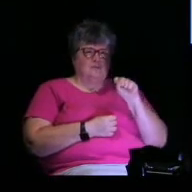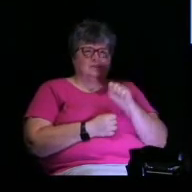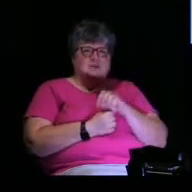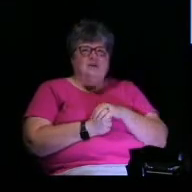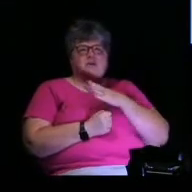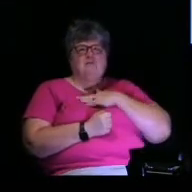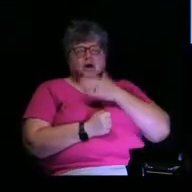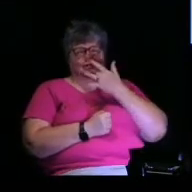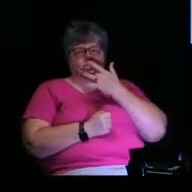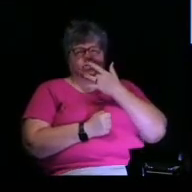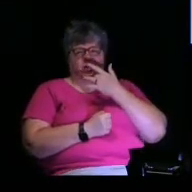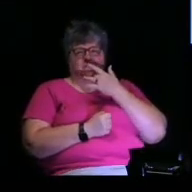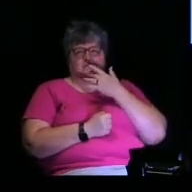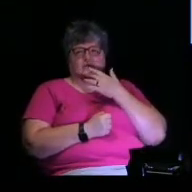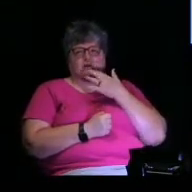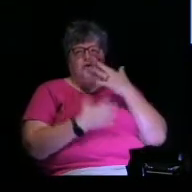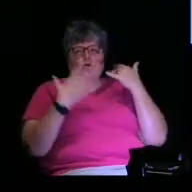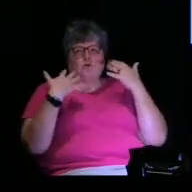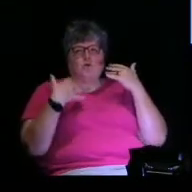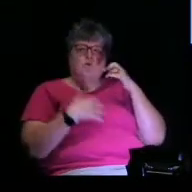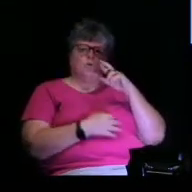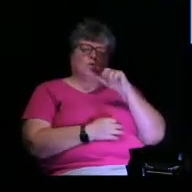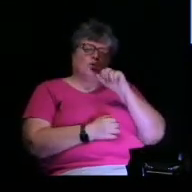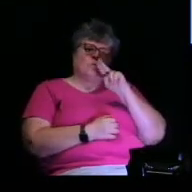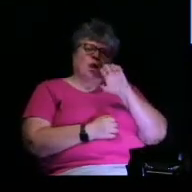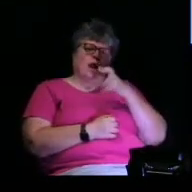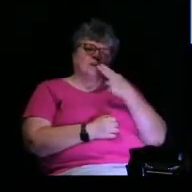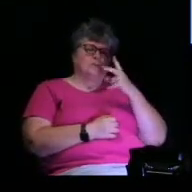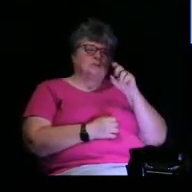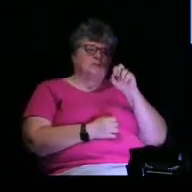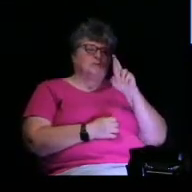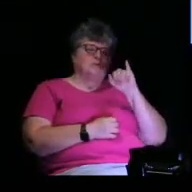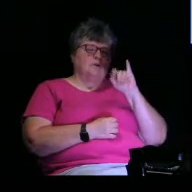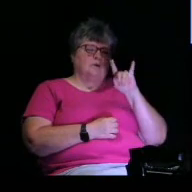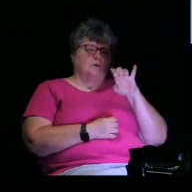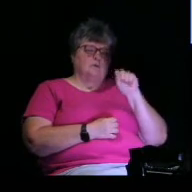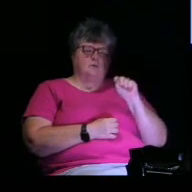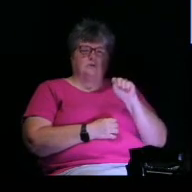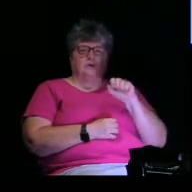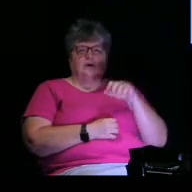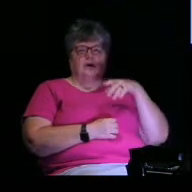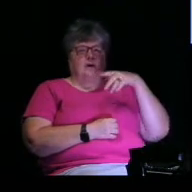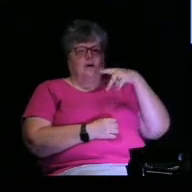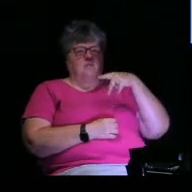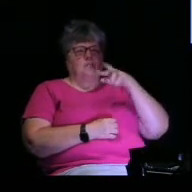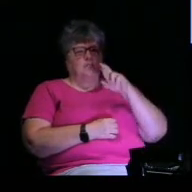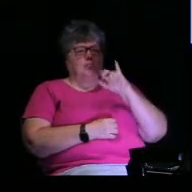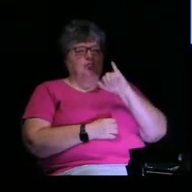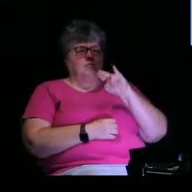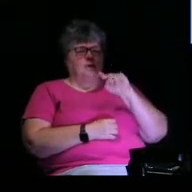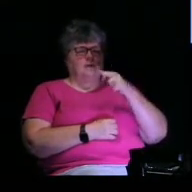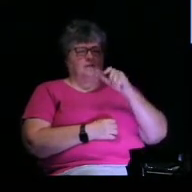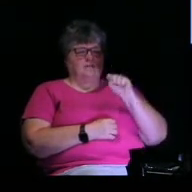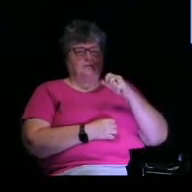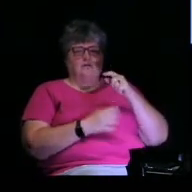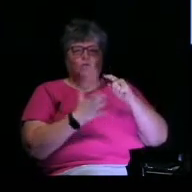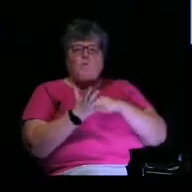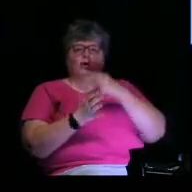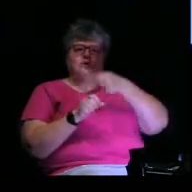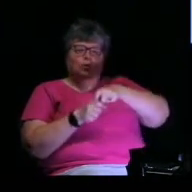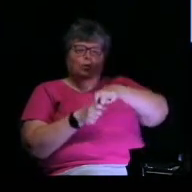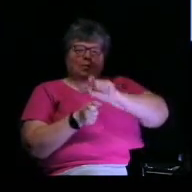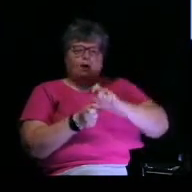My favorite are the Cool Ranch Doritos. Oh, those are so good. Pringles. Once you pop, I cannot stop. But